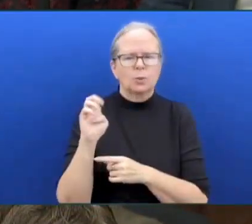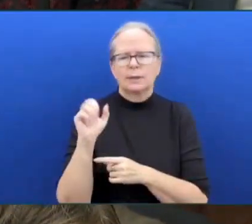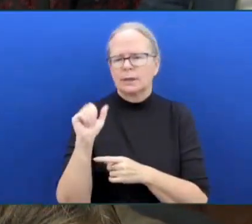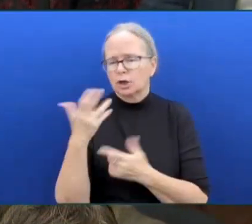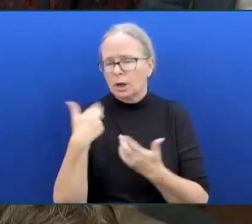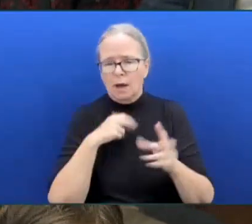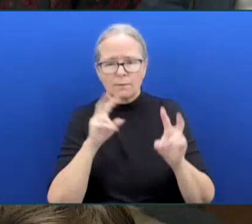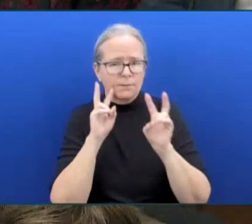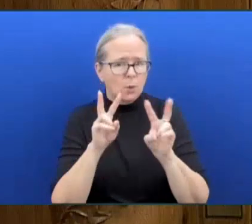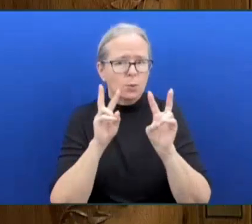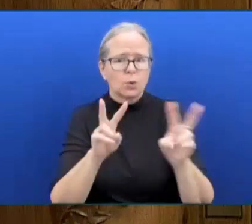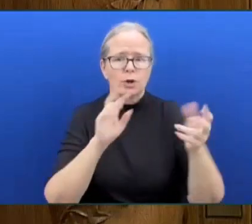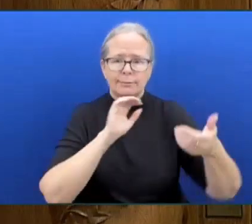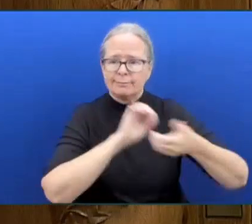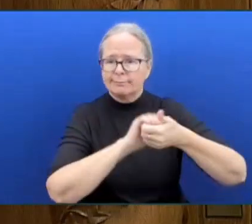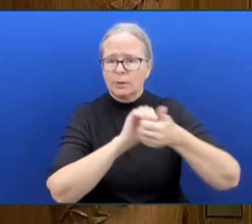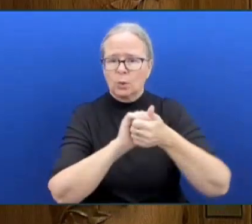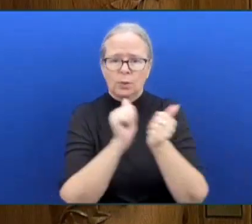right.